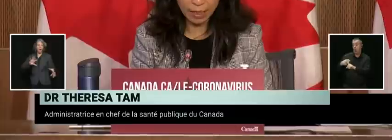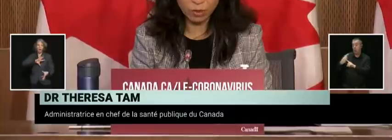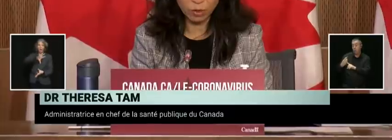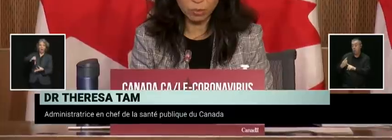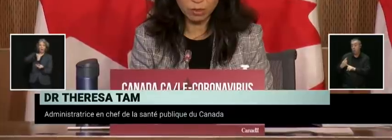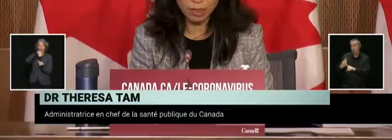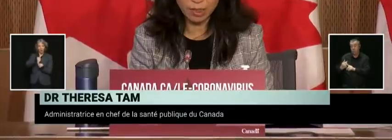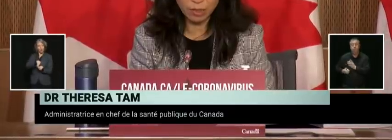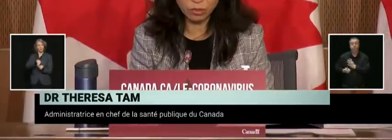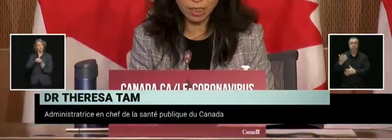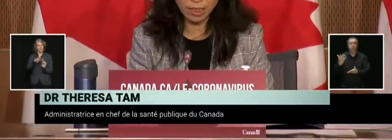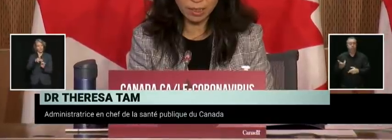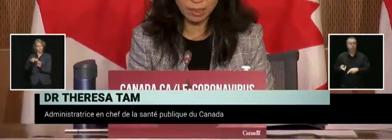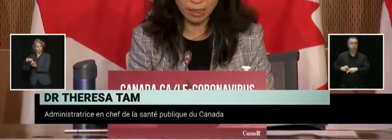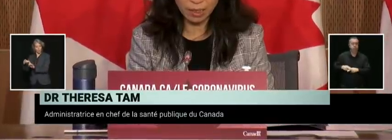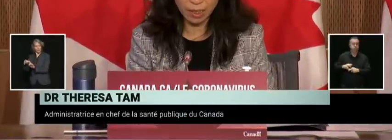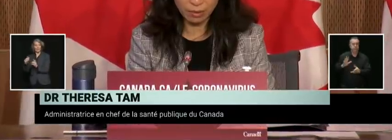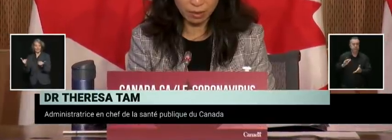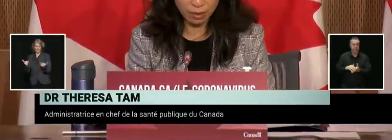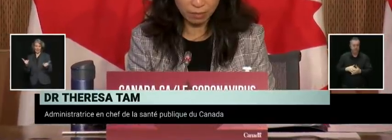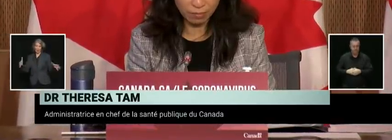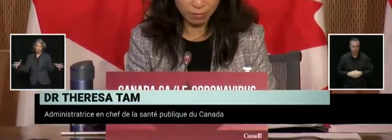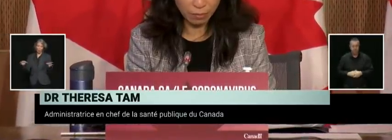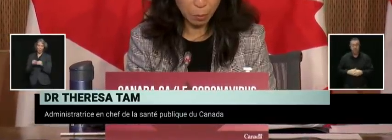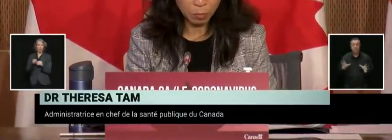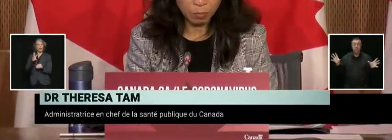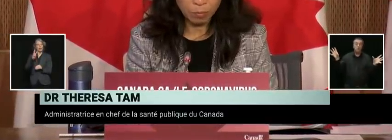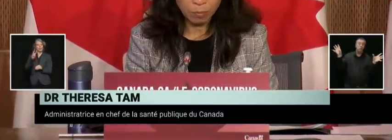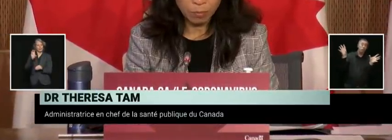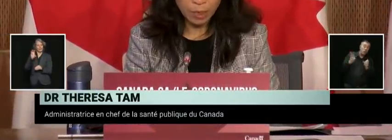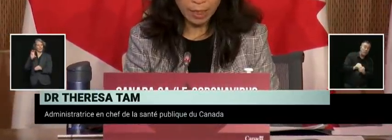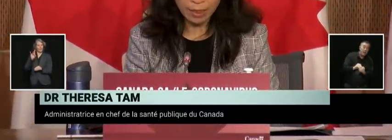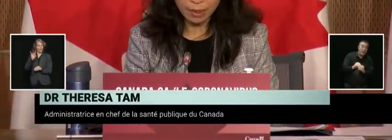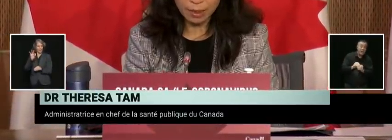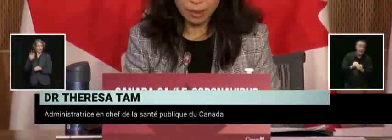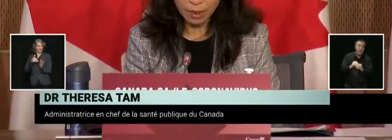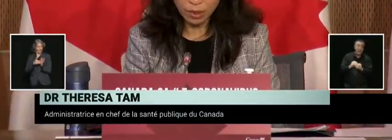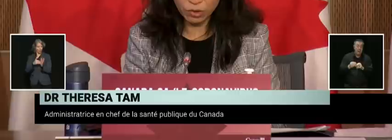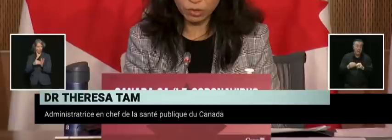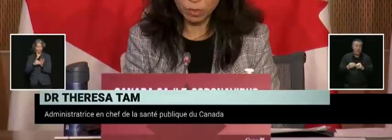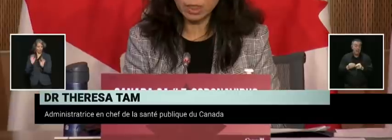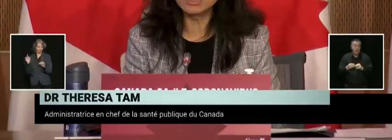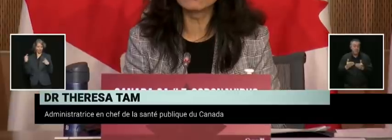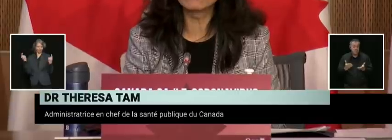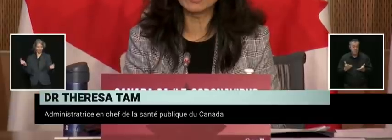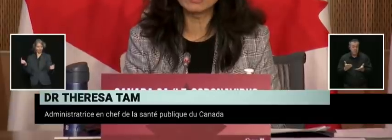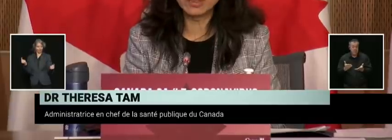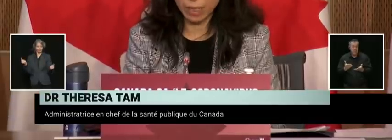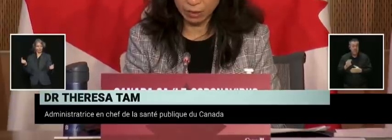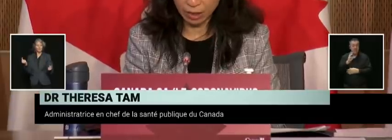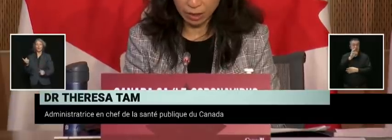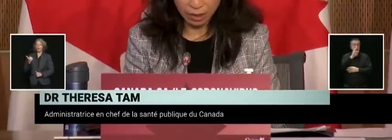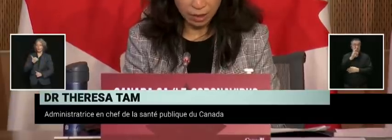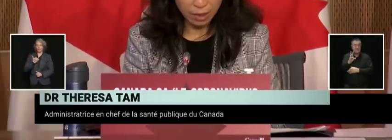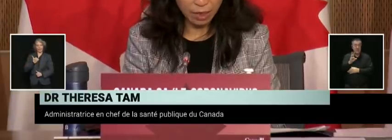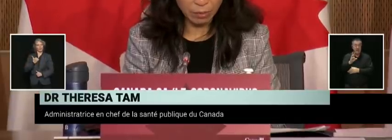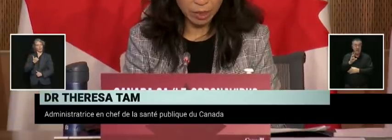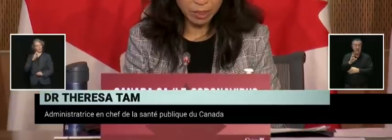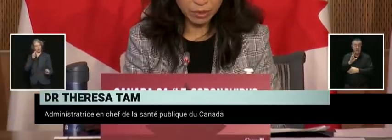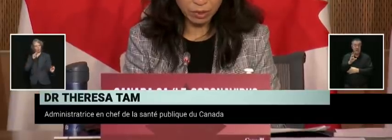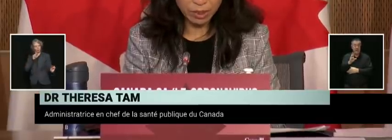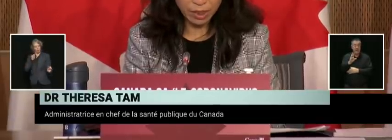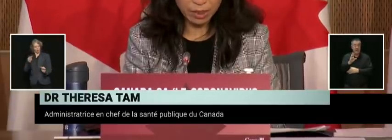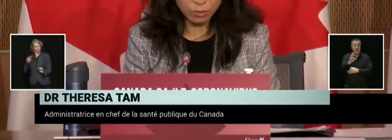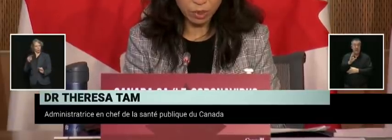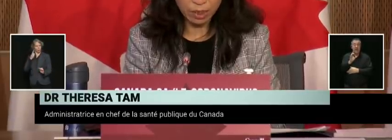is now almost 689,000. Canada continues to monitor for virus variants that may